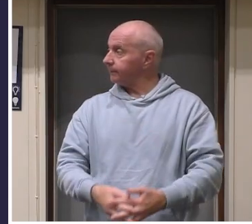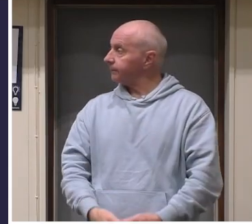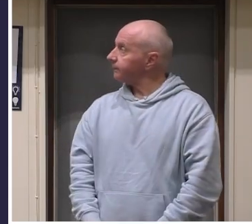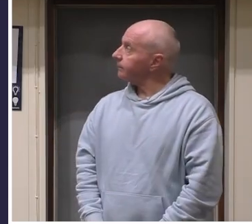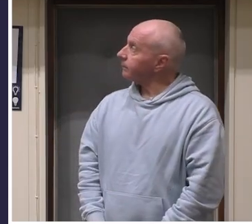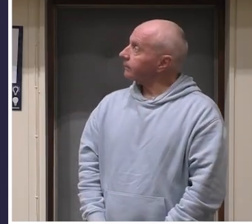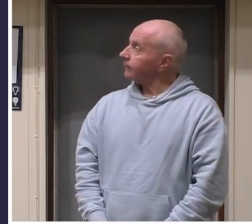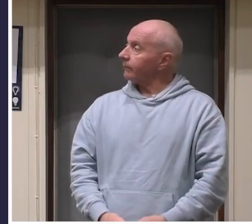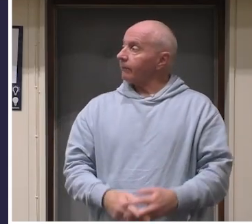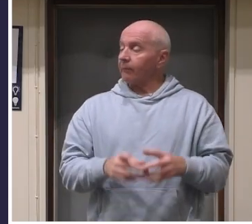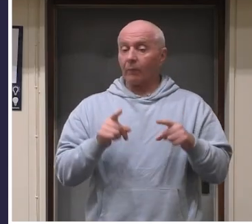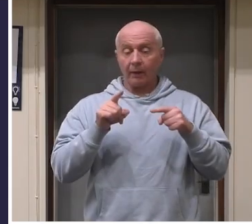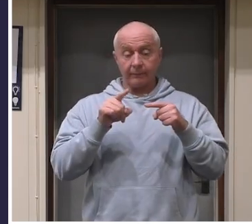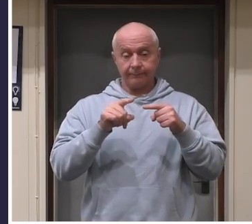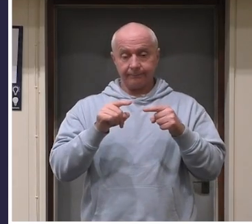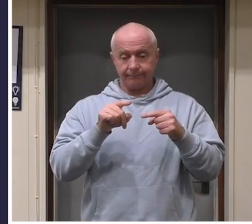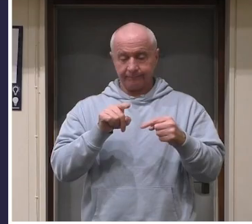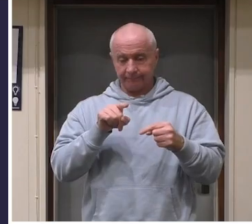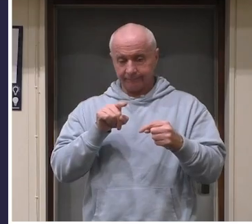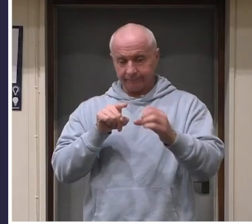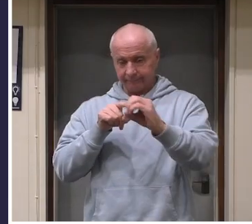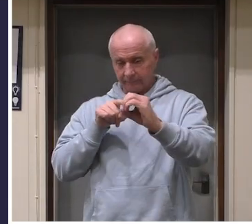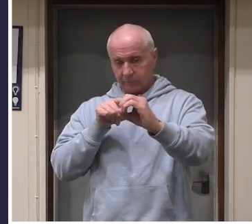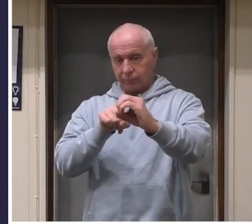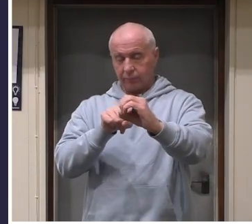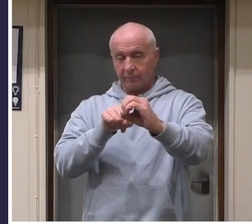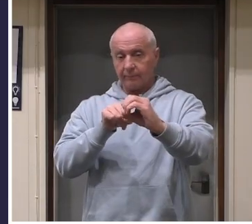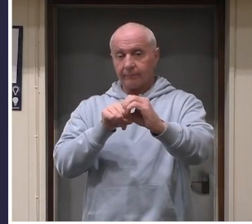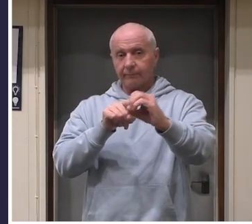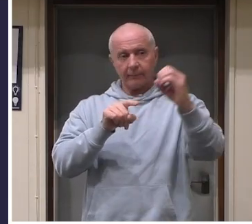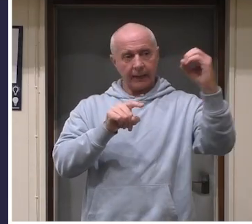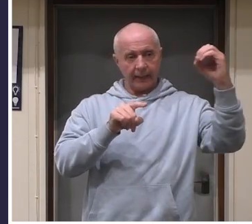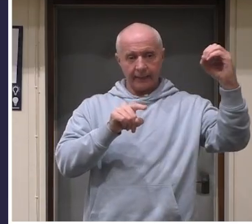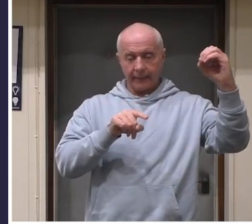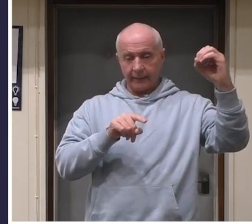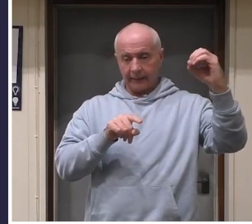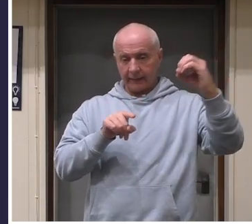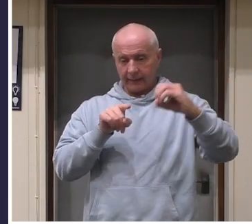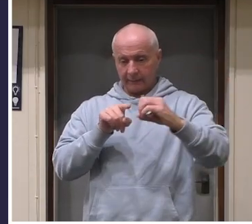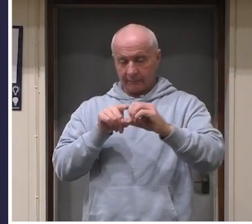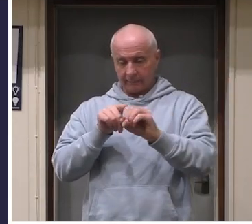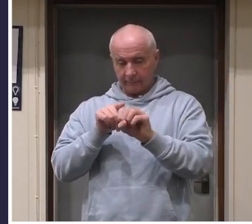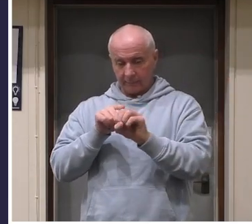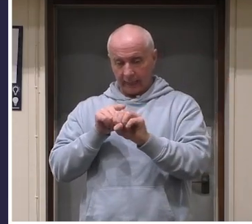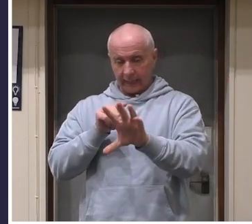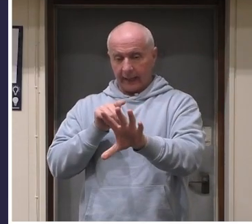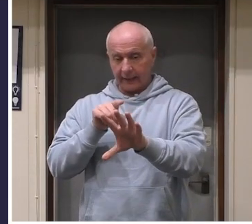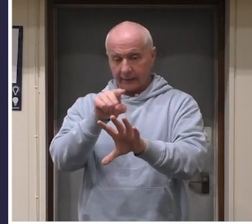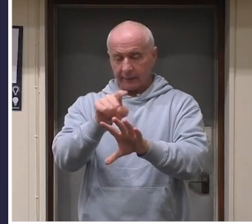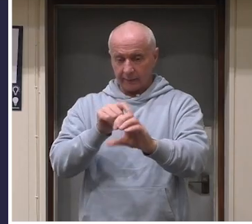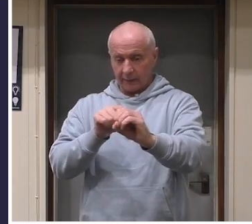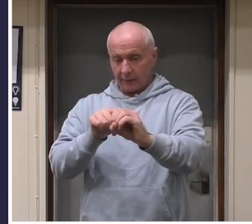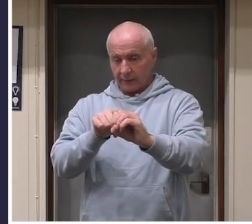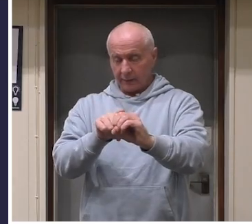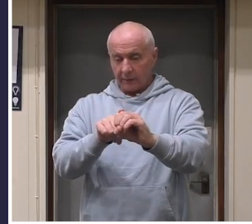Now, the optical tweezer traps the particle, and the particle scatters some of the light that is coming from the tweezer. And then you